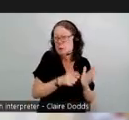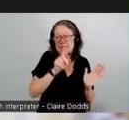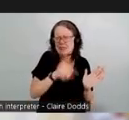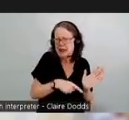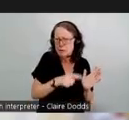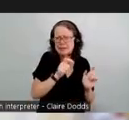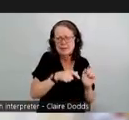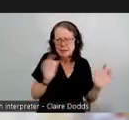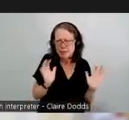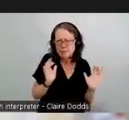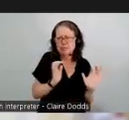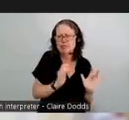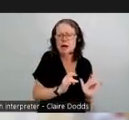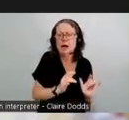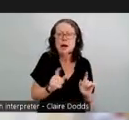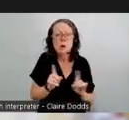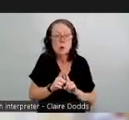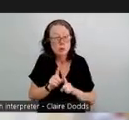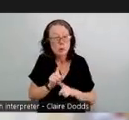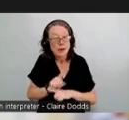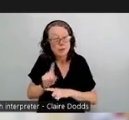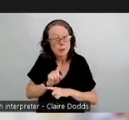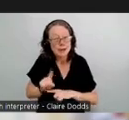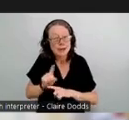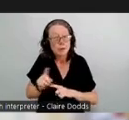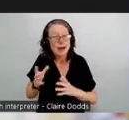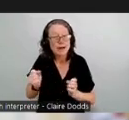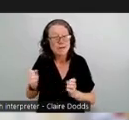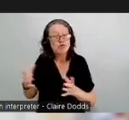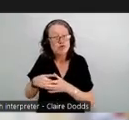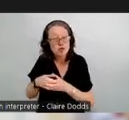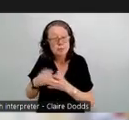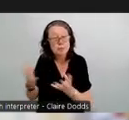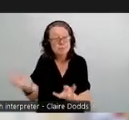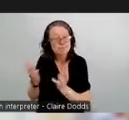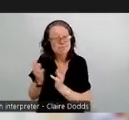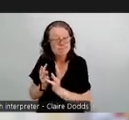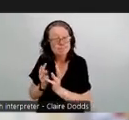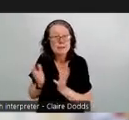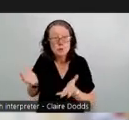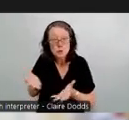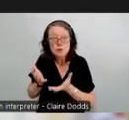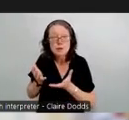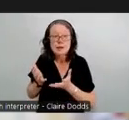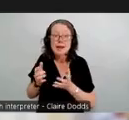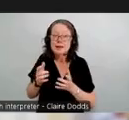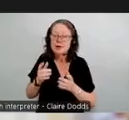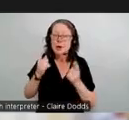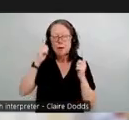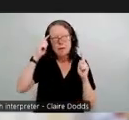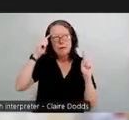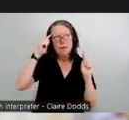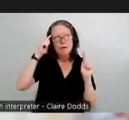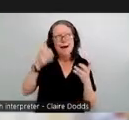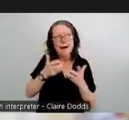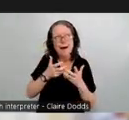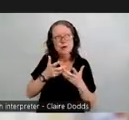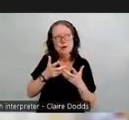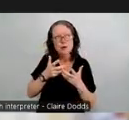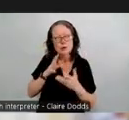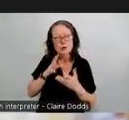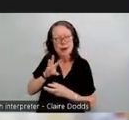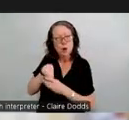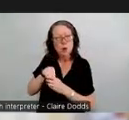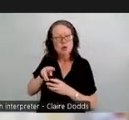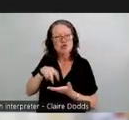different things. So it's how we can inject or encourage reading within that. And also, I suppose,